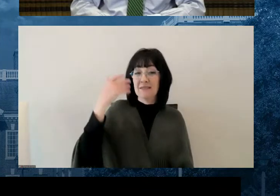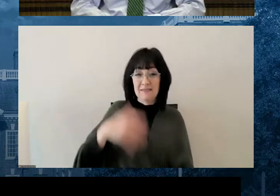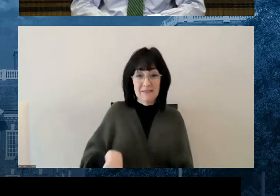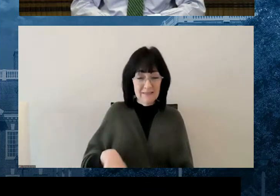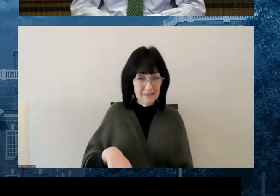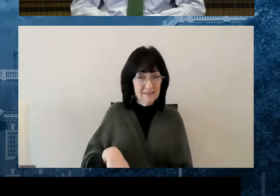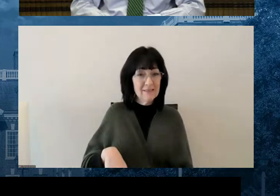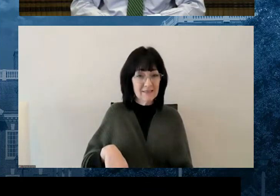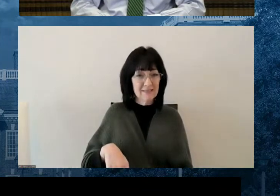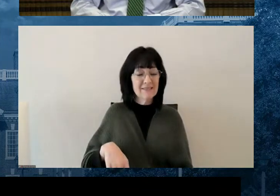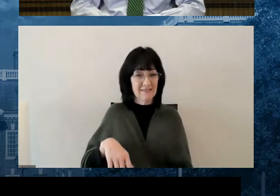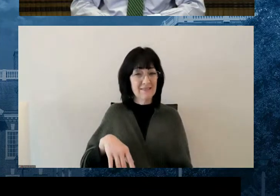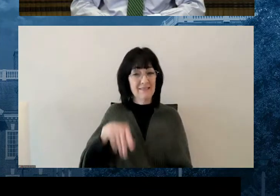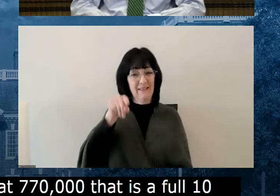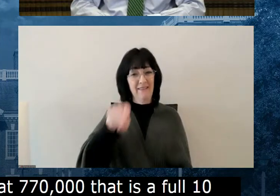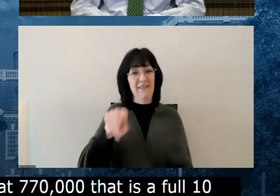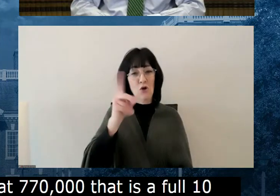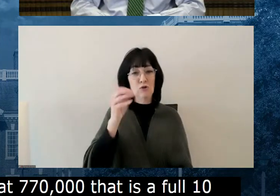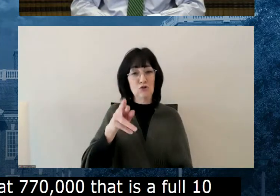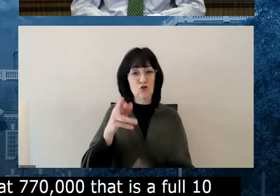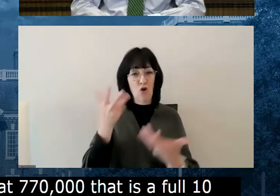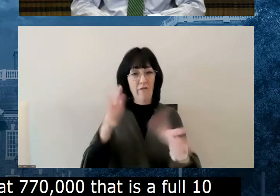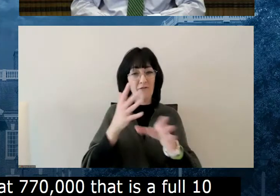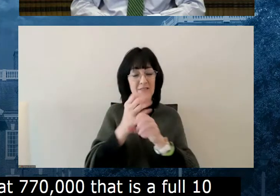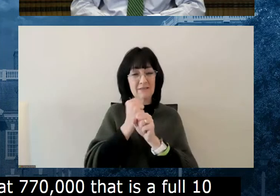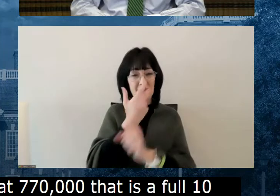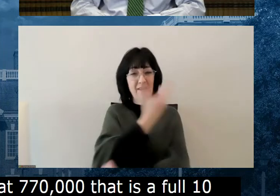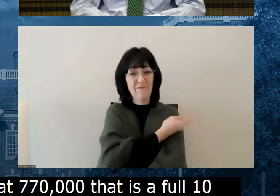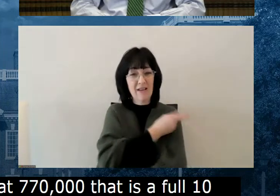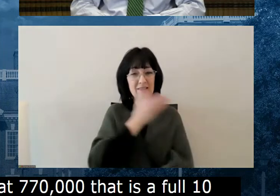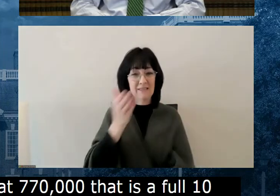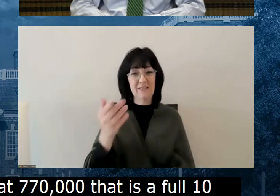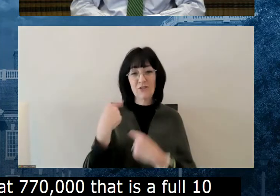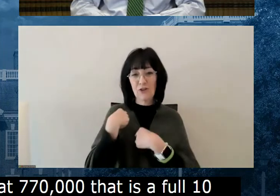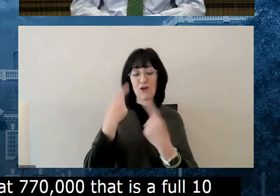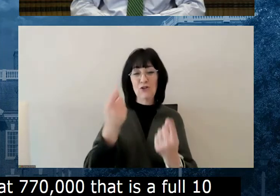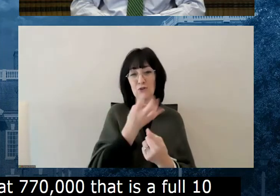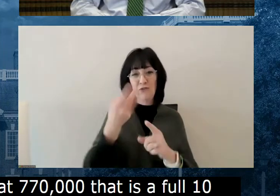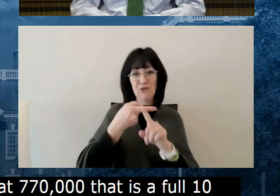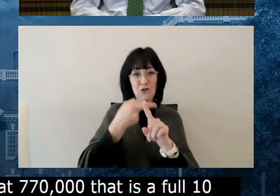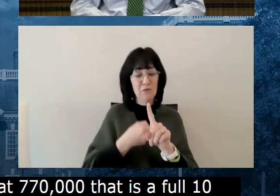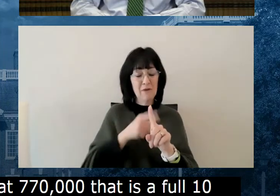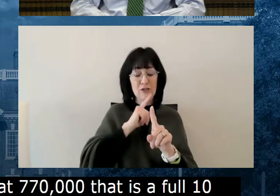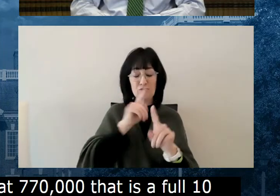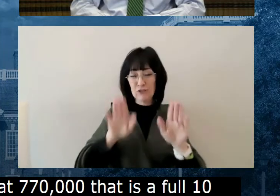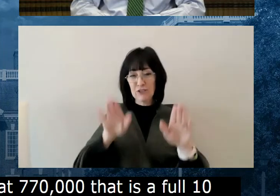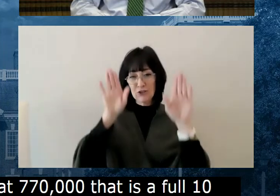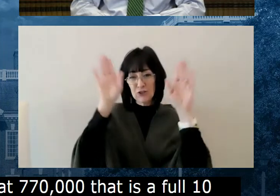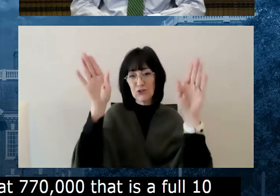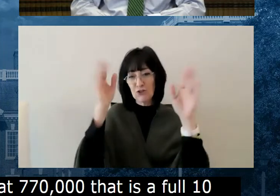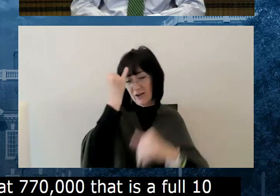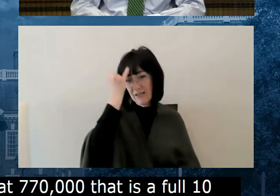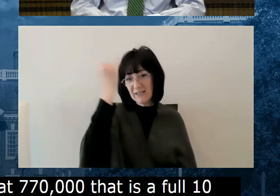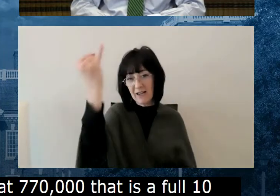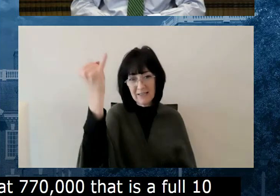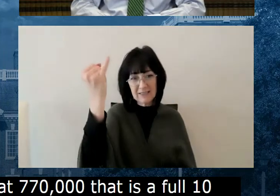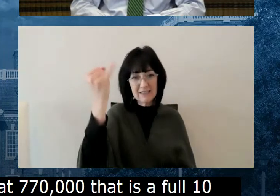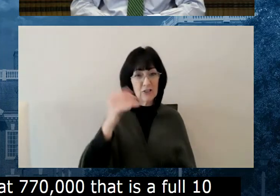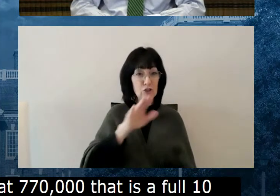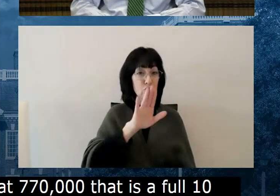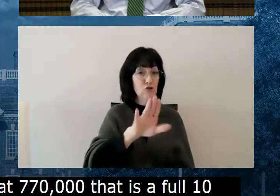vaccines administered here in our state over the last several months. A really great idea from you and the team and Diane, and